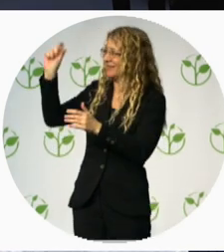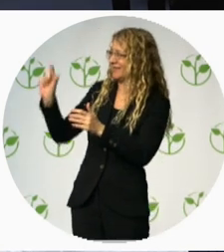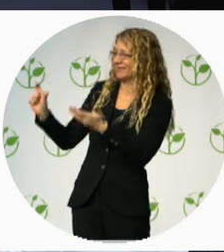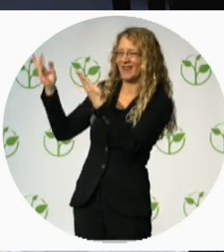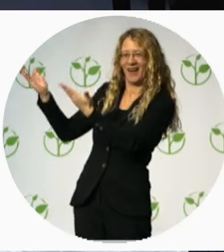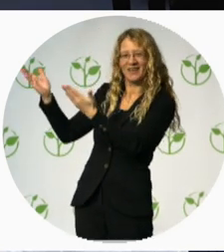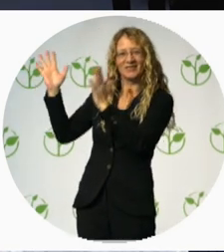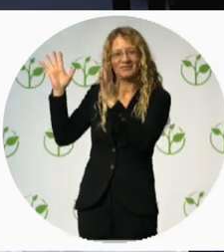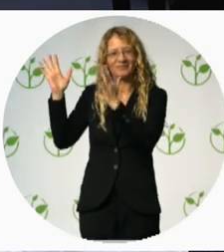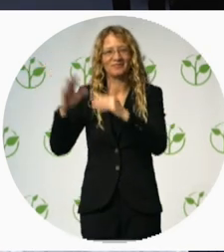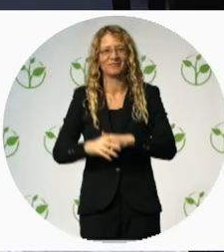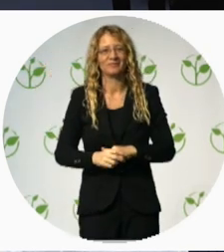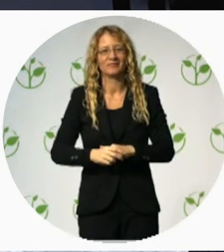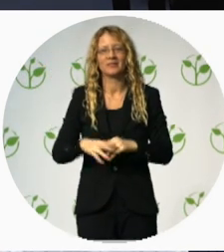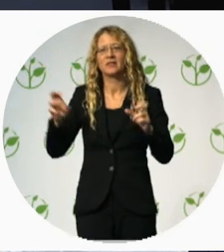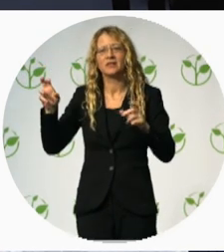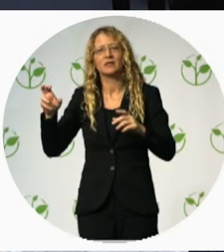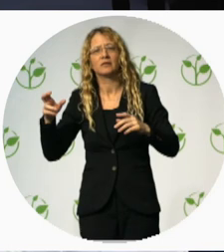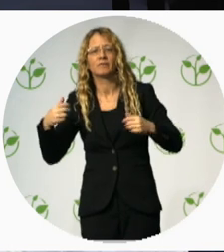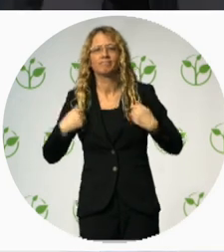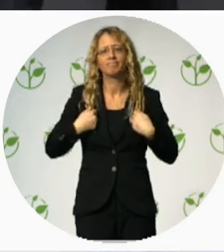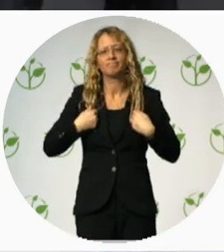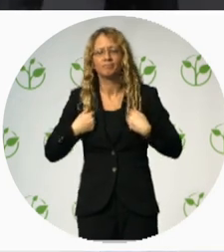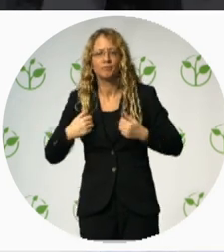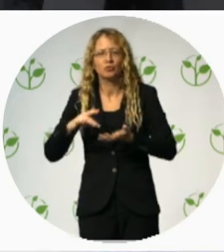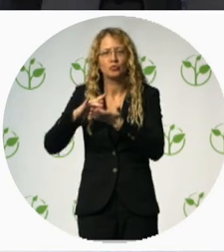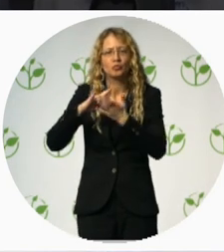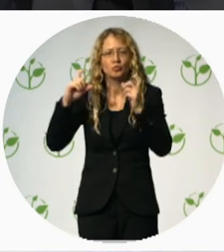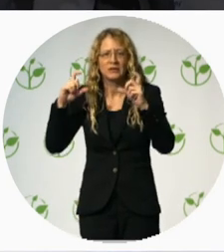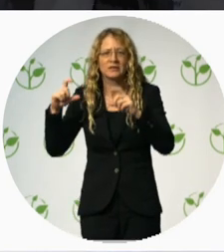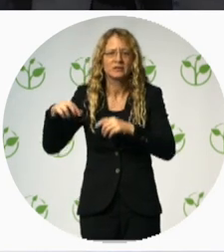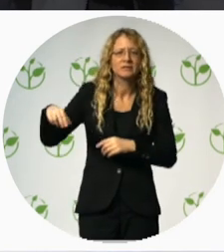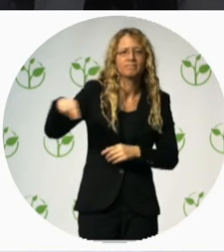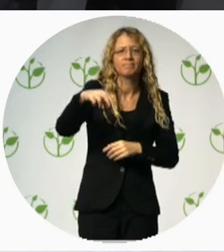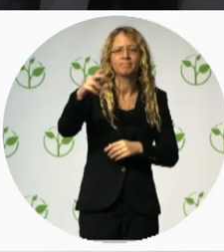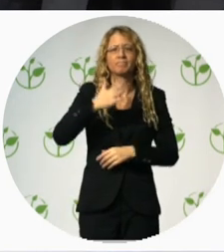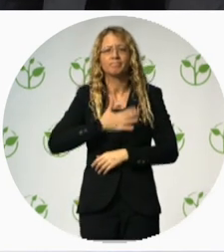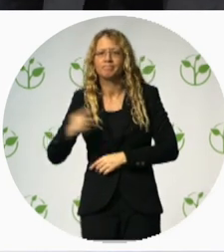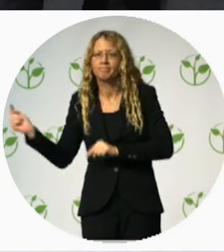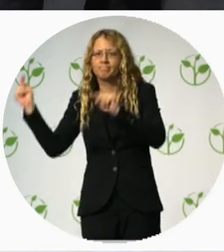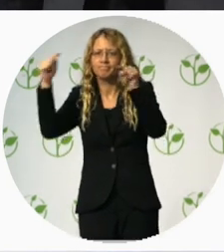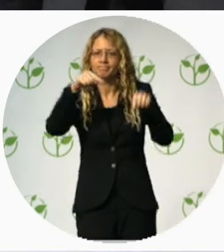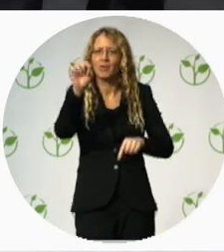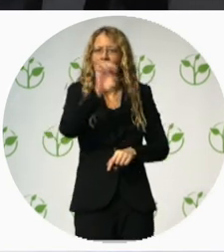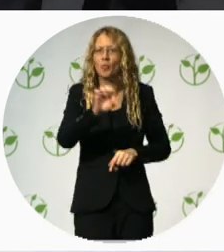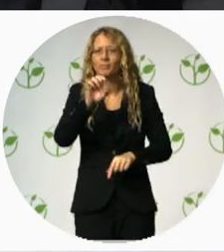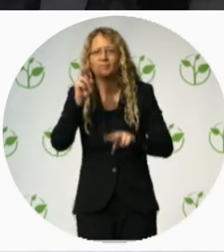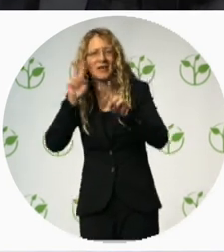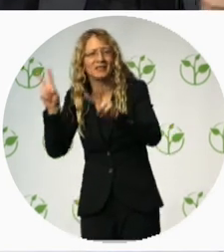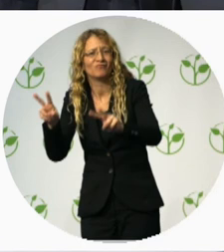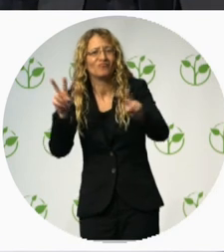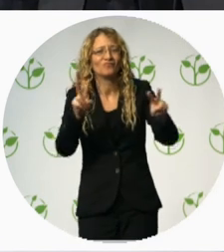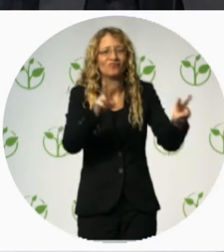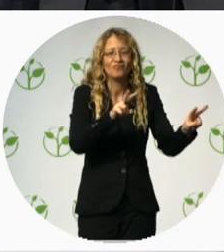Italy. It serves mainly persons with physical disabilities who wish to travel in Europe. The website covers bookings in 7 countries, and